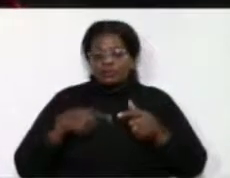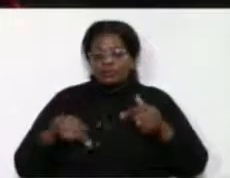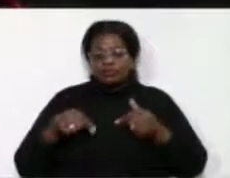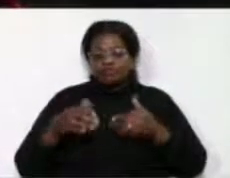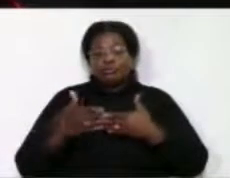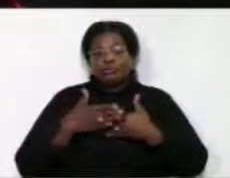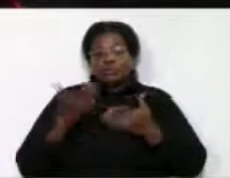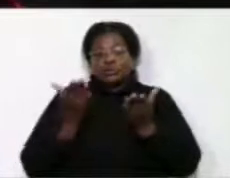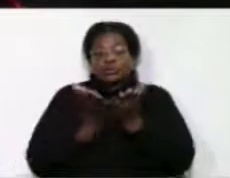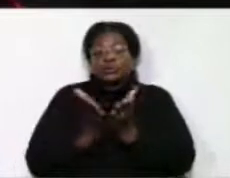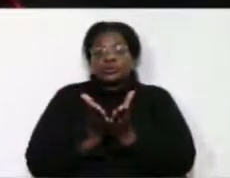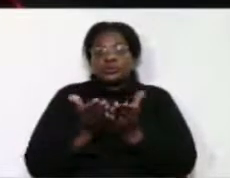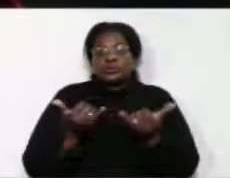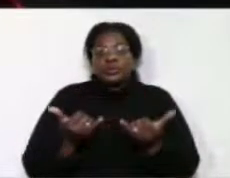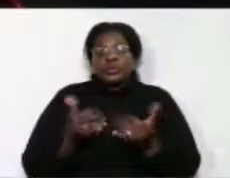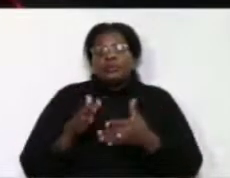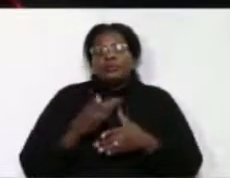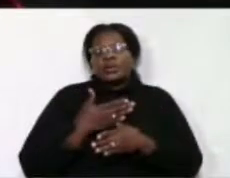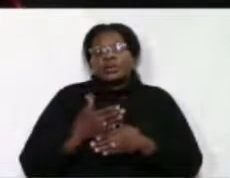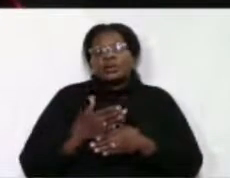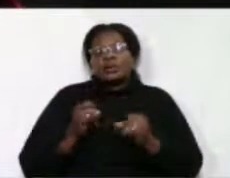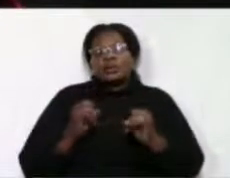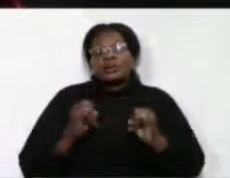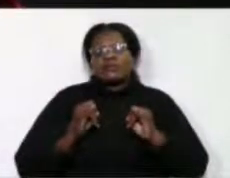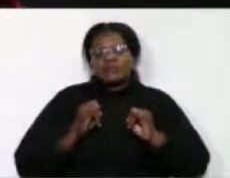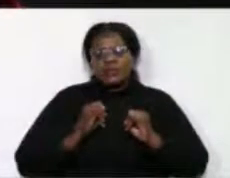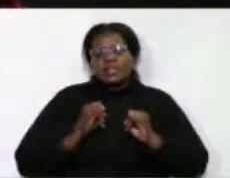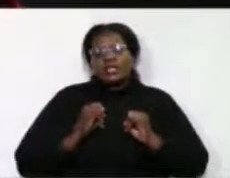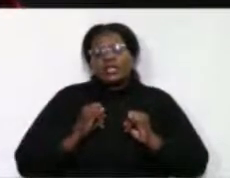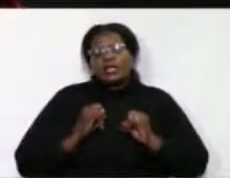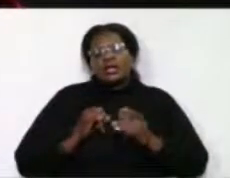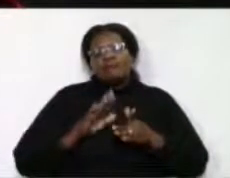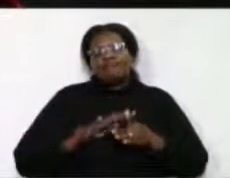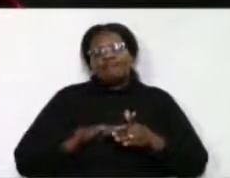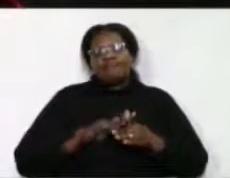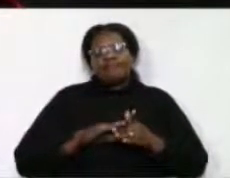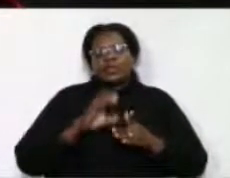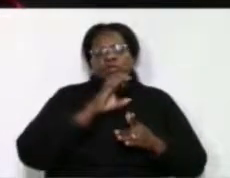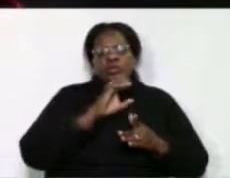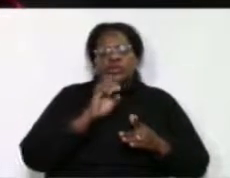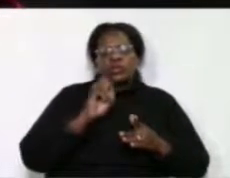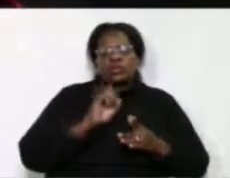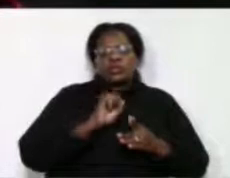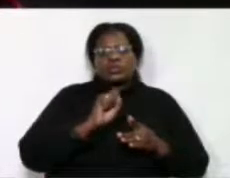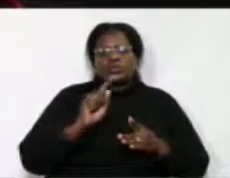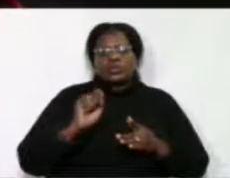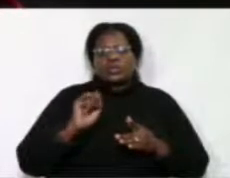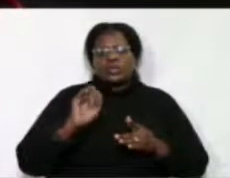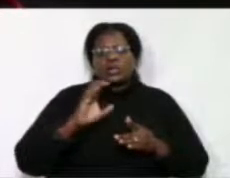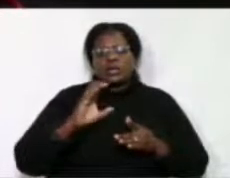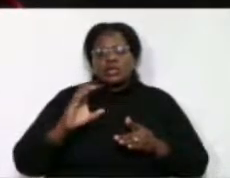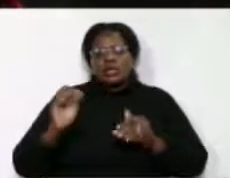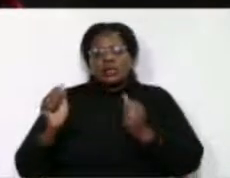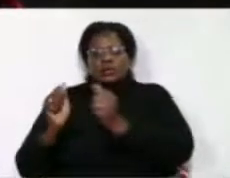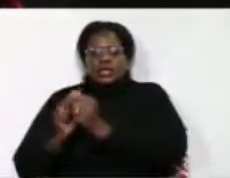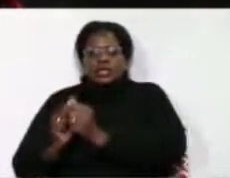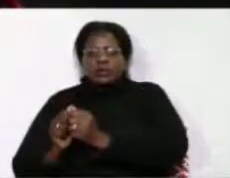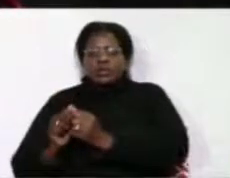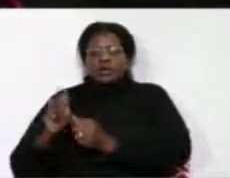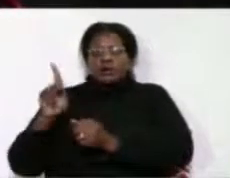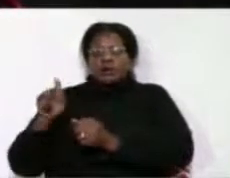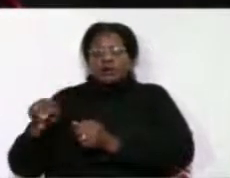because I was invited to talk about costing and pricing, but then I realized when I was trying to create the presentation